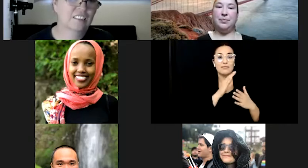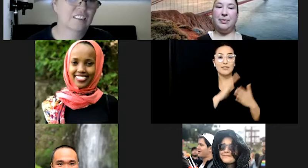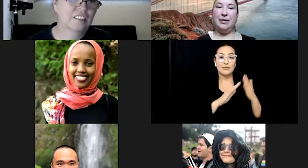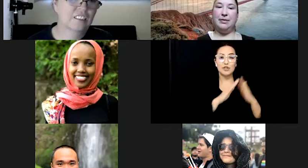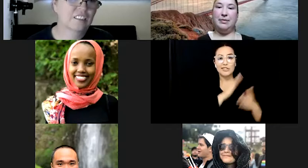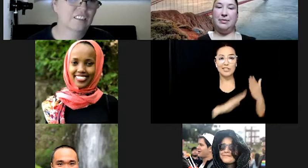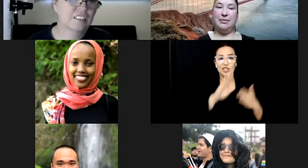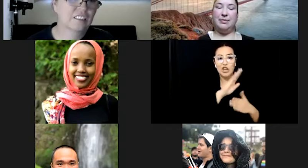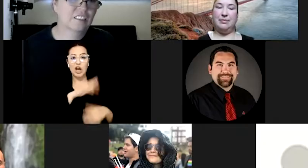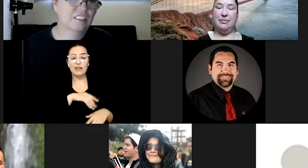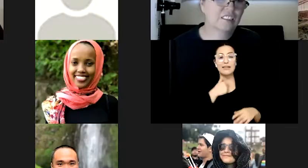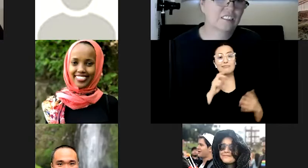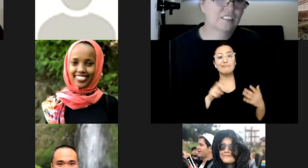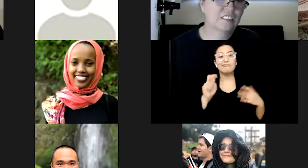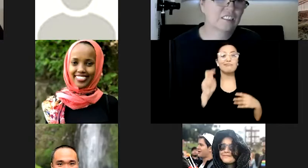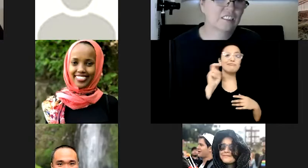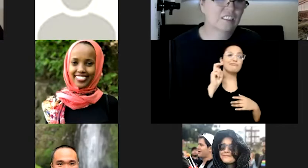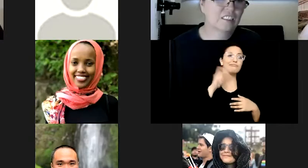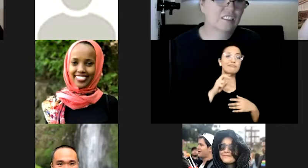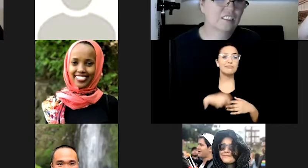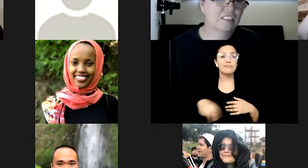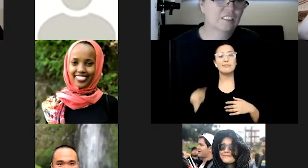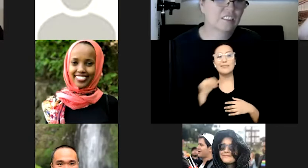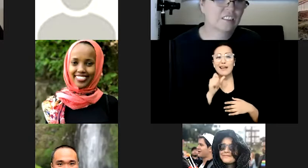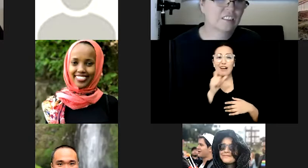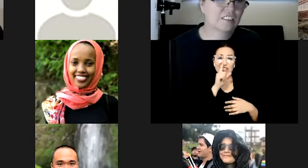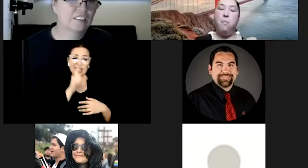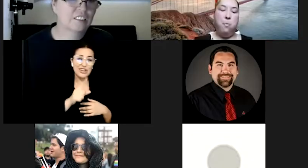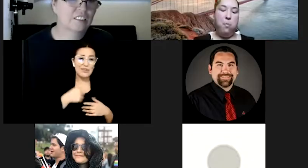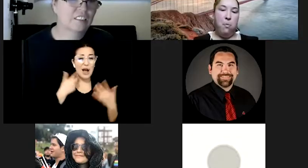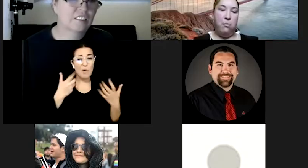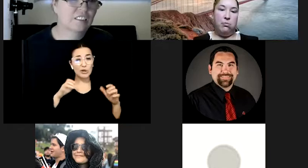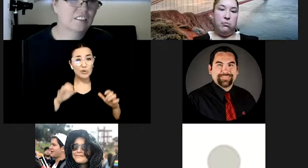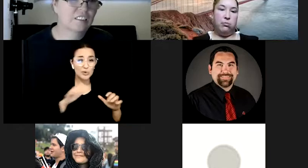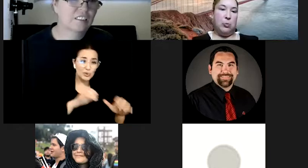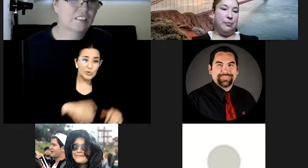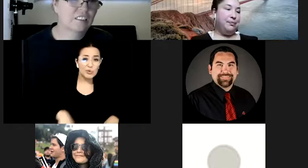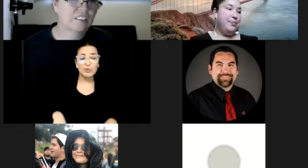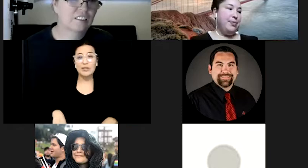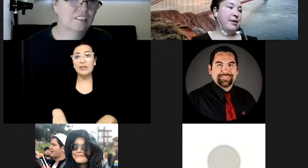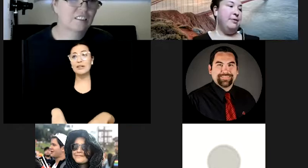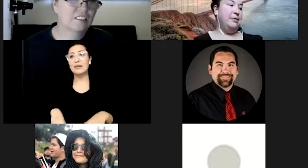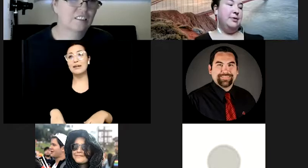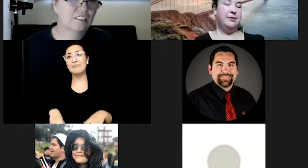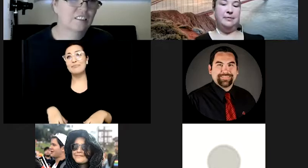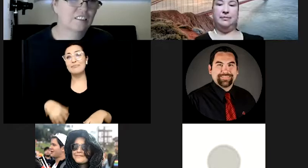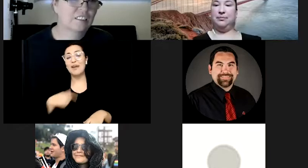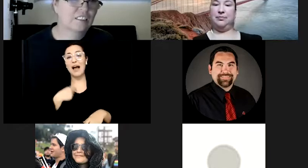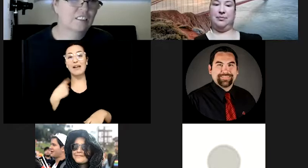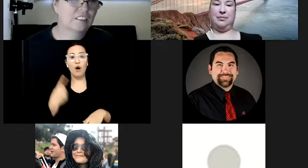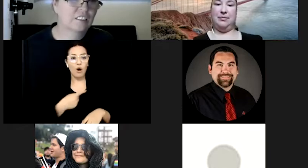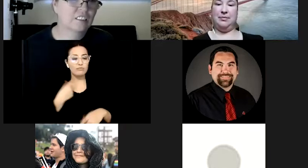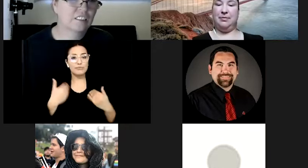kind of bouncing around, not really sure of what I wanted to do. And I've always been very active